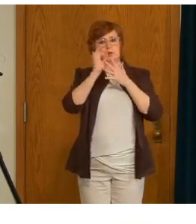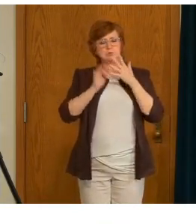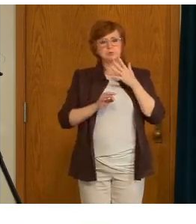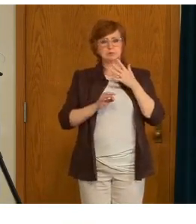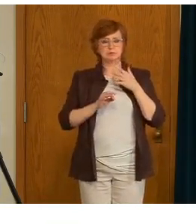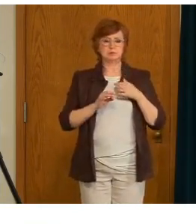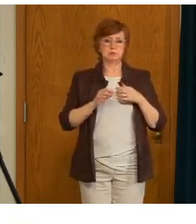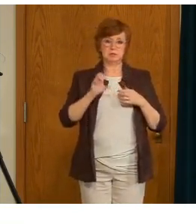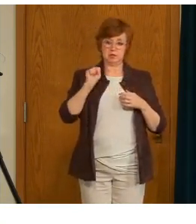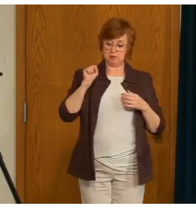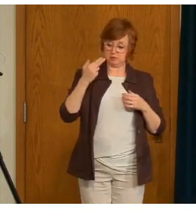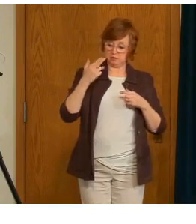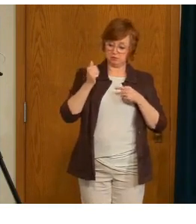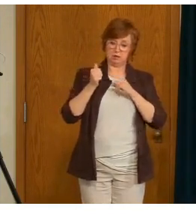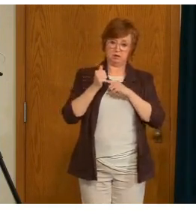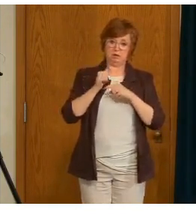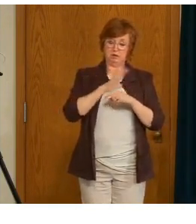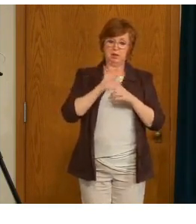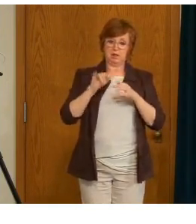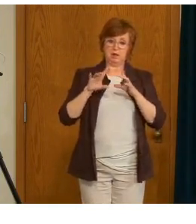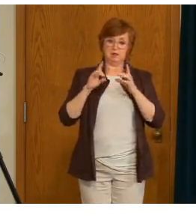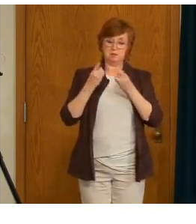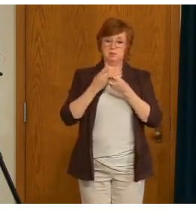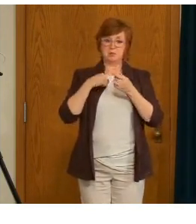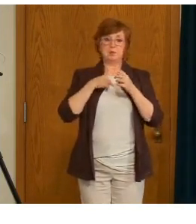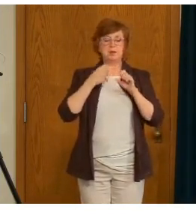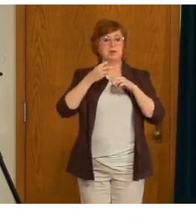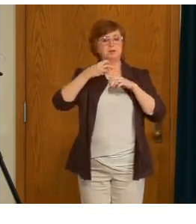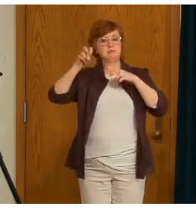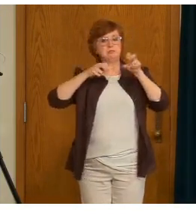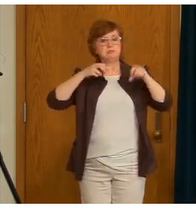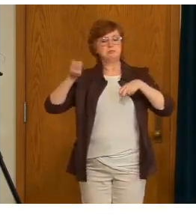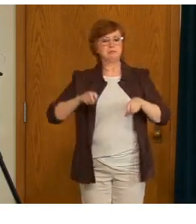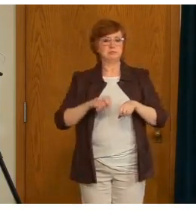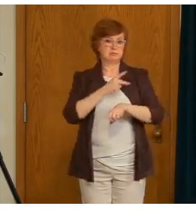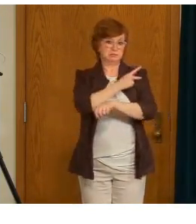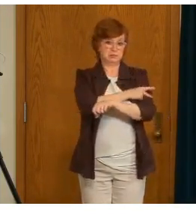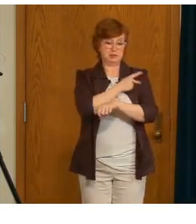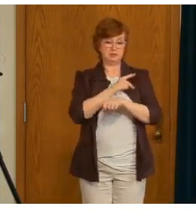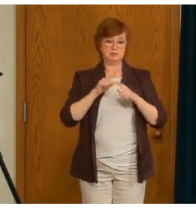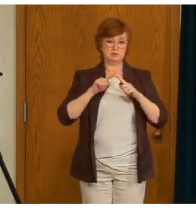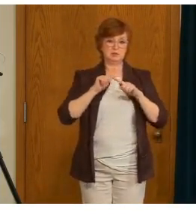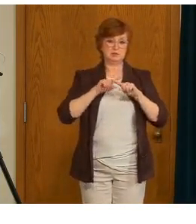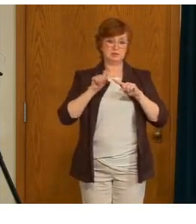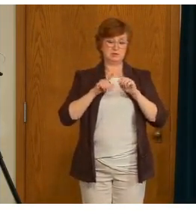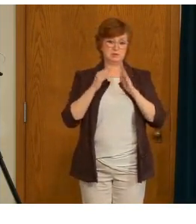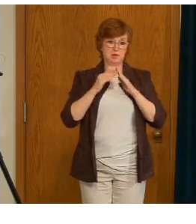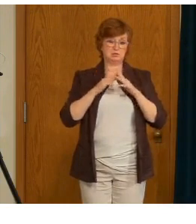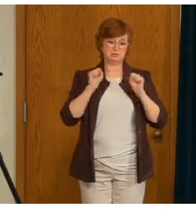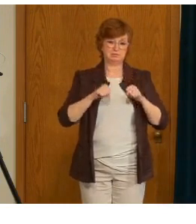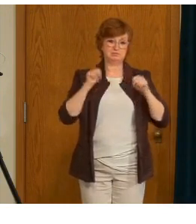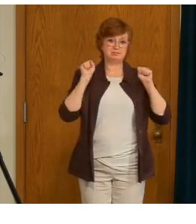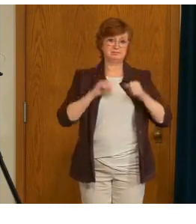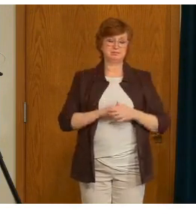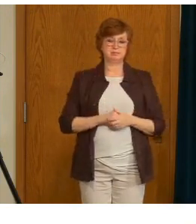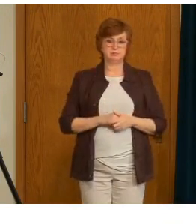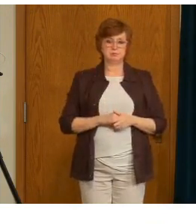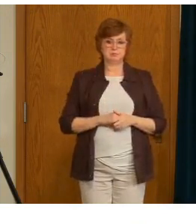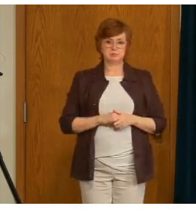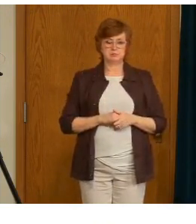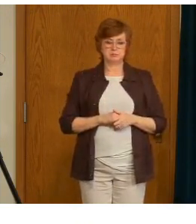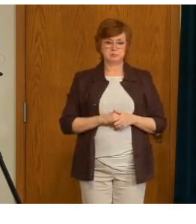province. It's one of the advantages of having the SHA is we can use beds to provide appropriate care to patients when it's available, but we are